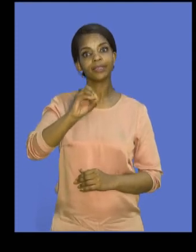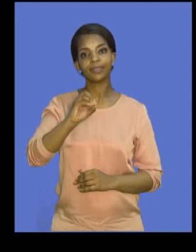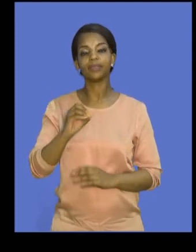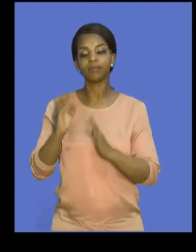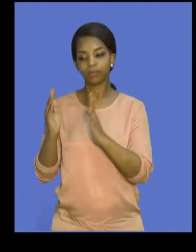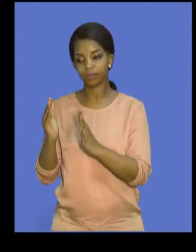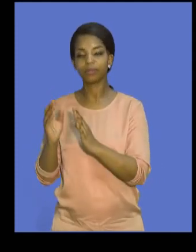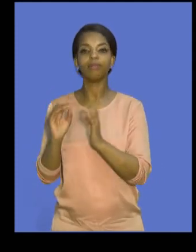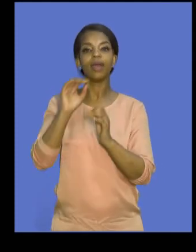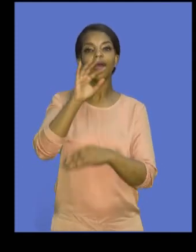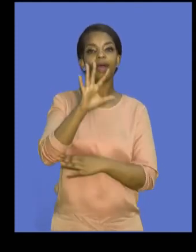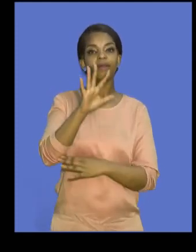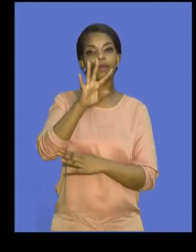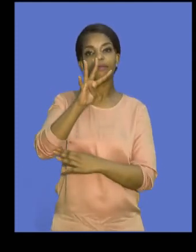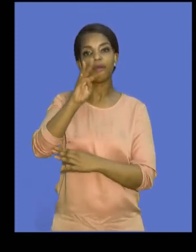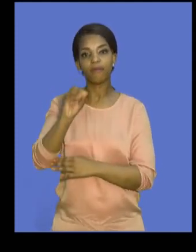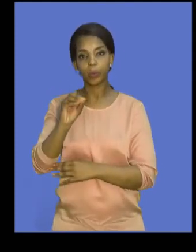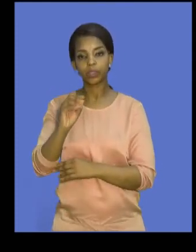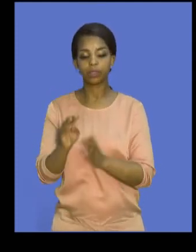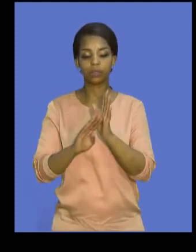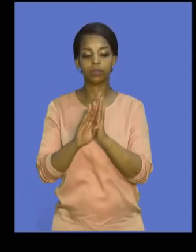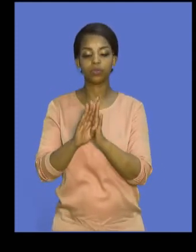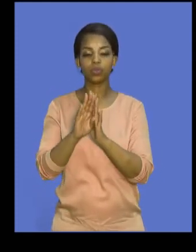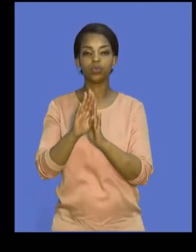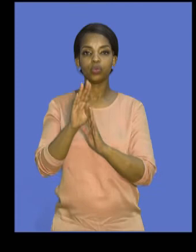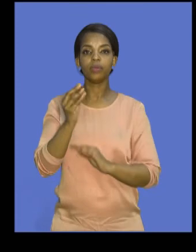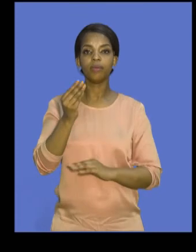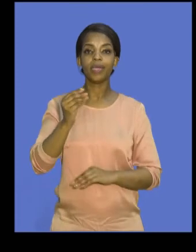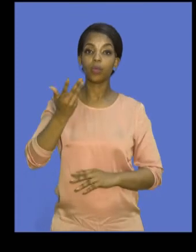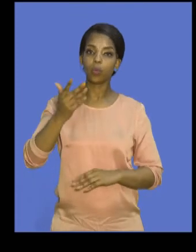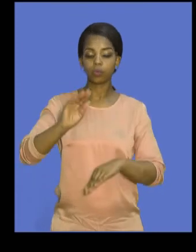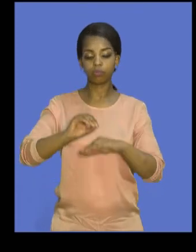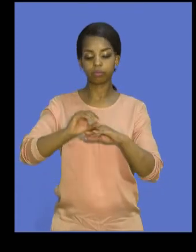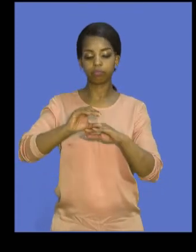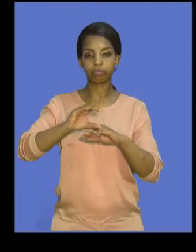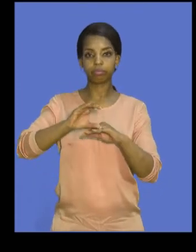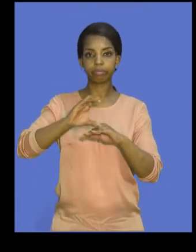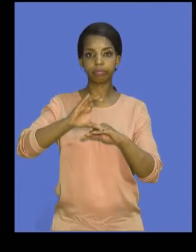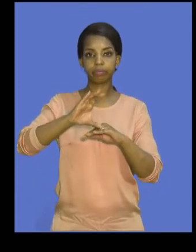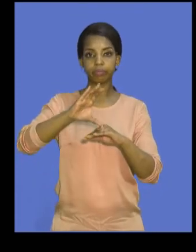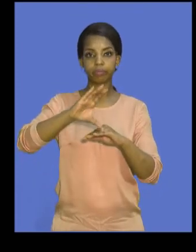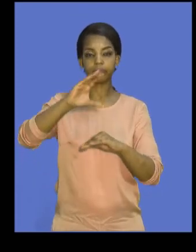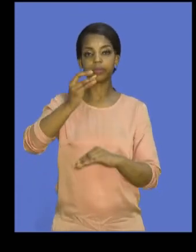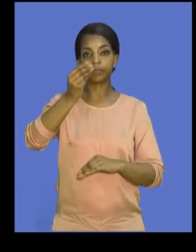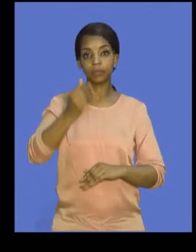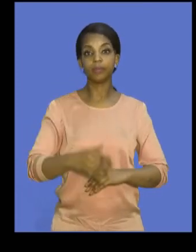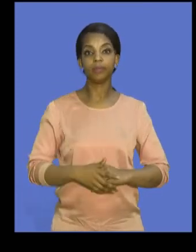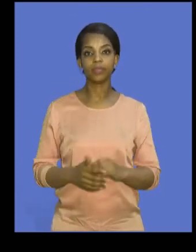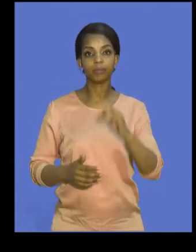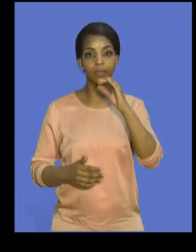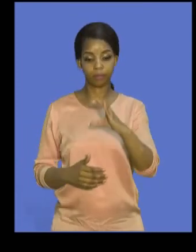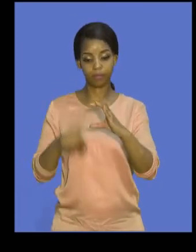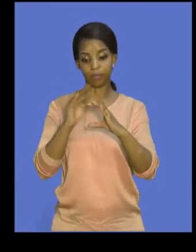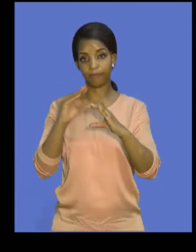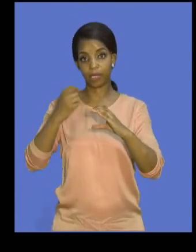540. Is there change? Is there growth? So that's what we need to look at. So you can see there that this changed with 10 rands. That